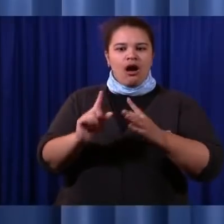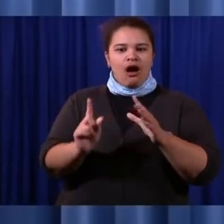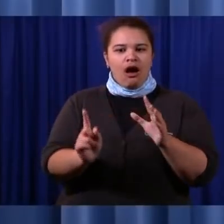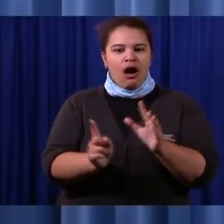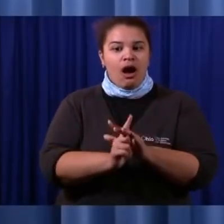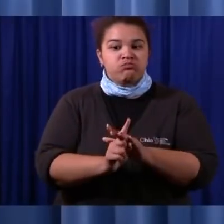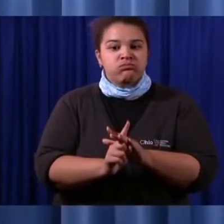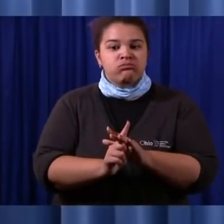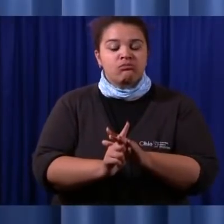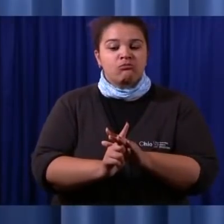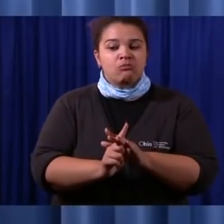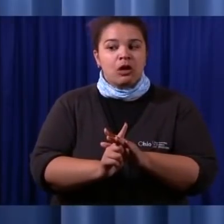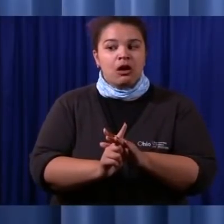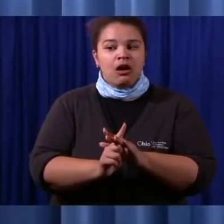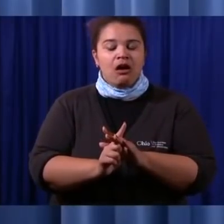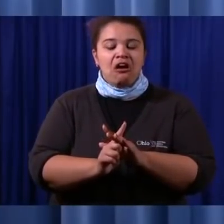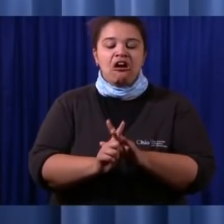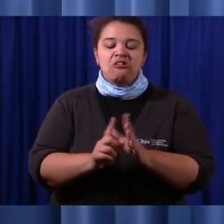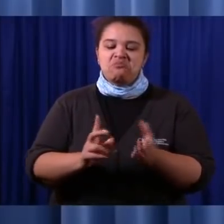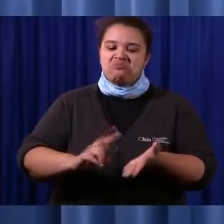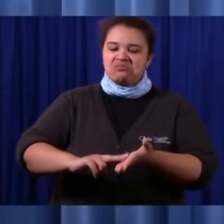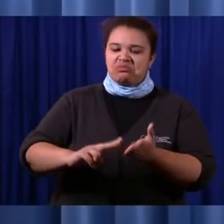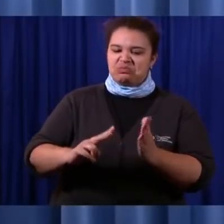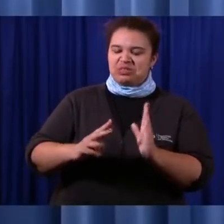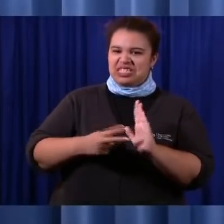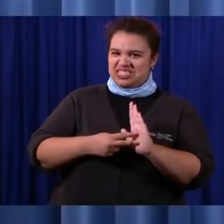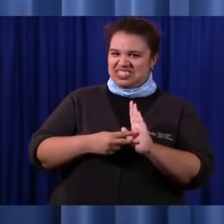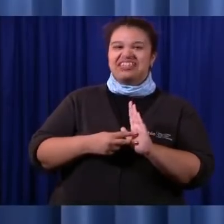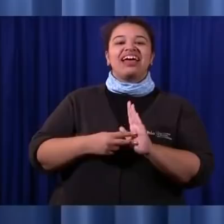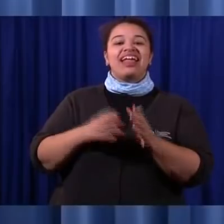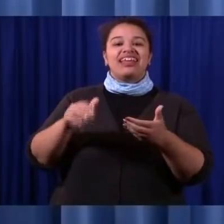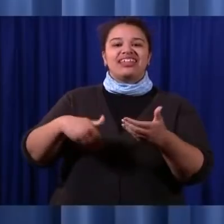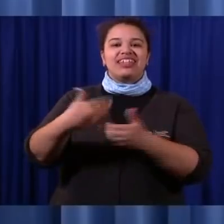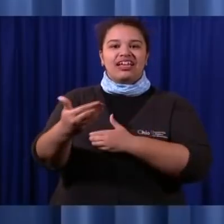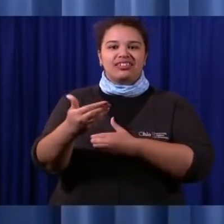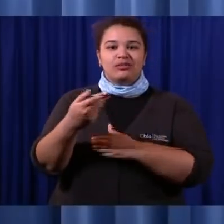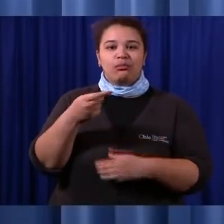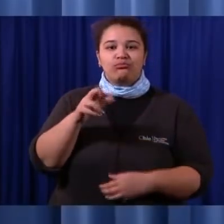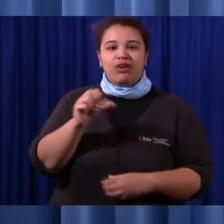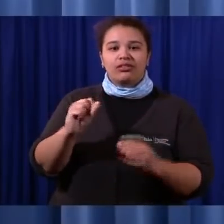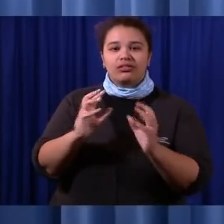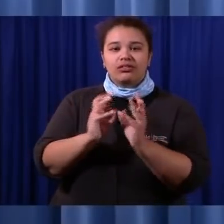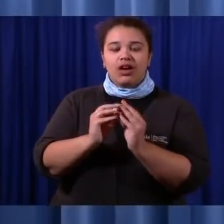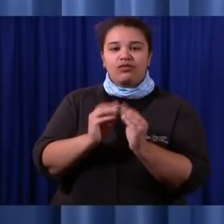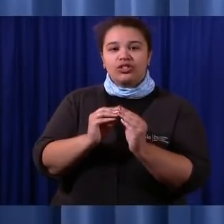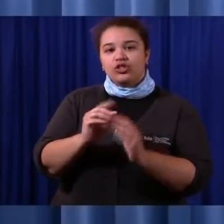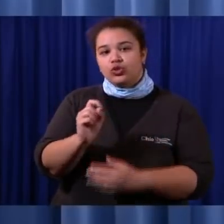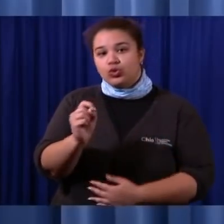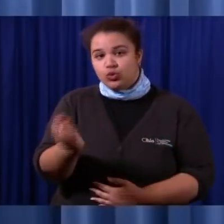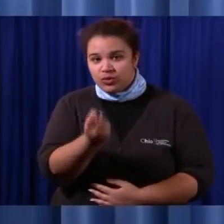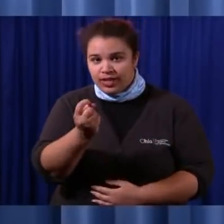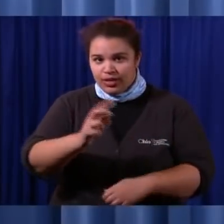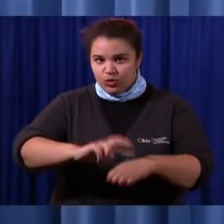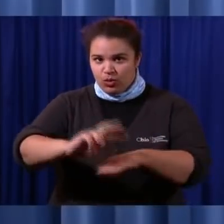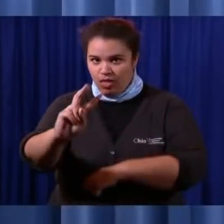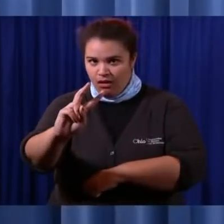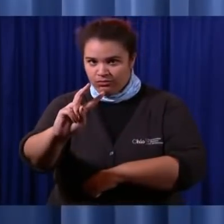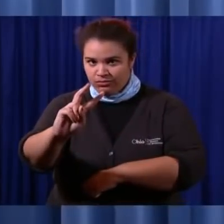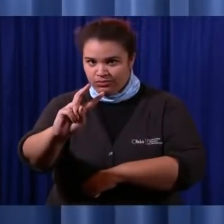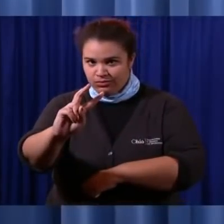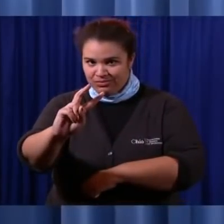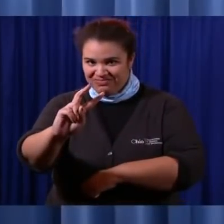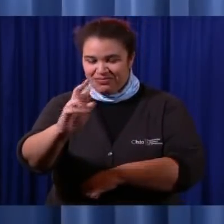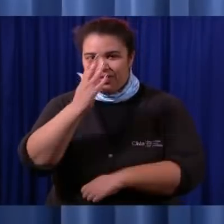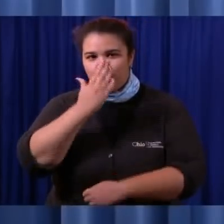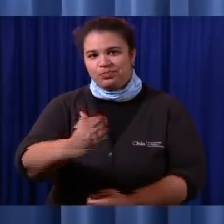the state of Ohio and the news media, we will be back here on Tuesday at 2 o'clock. Thank you all very much.